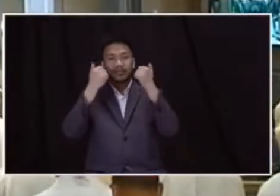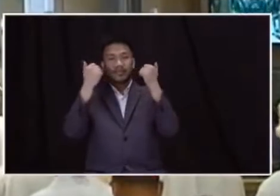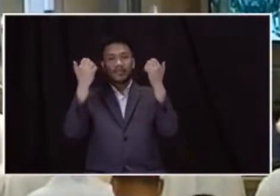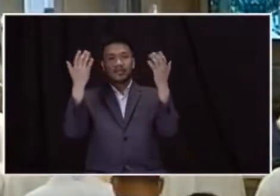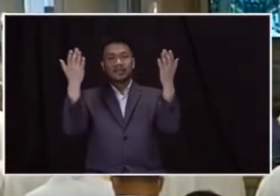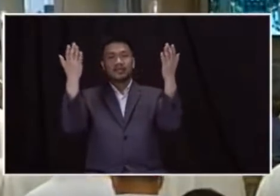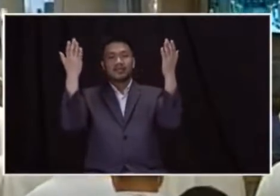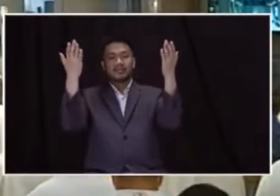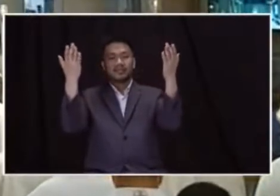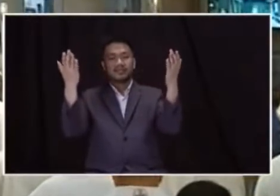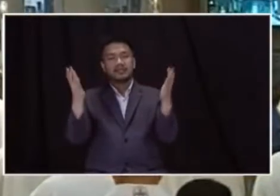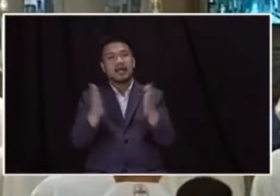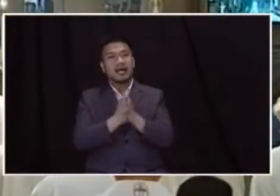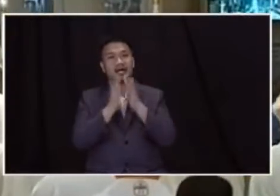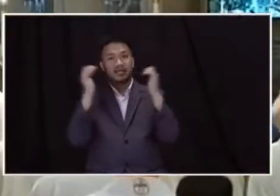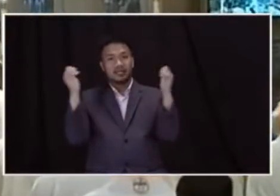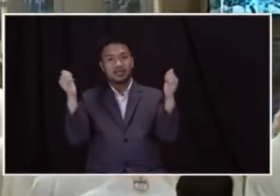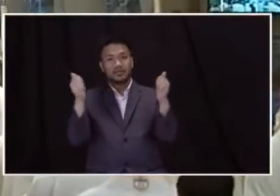Alleluia.